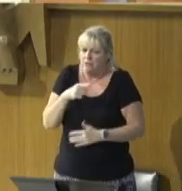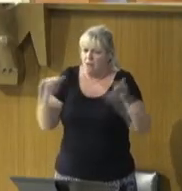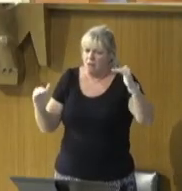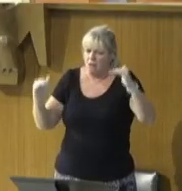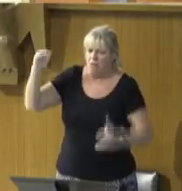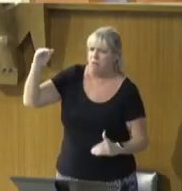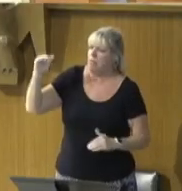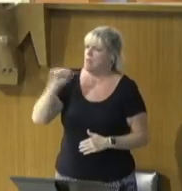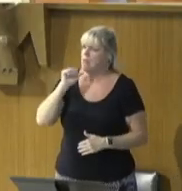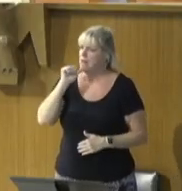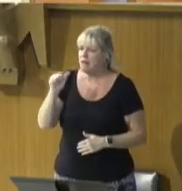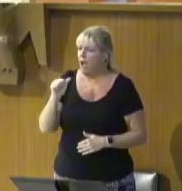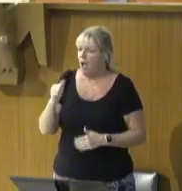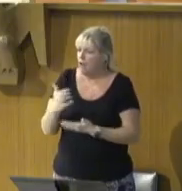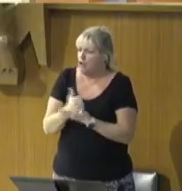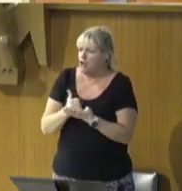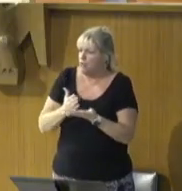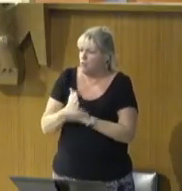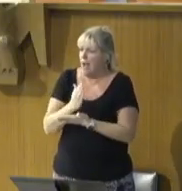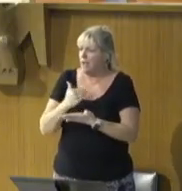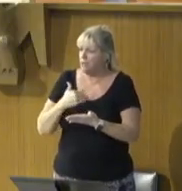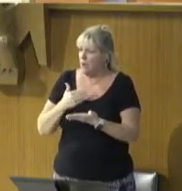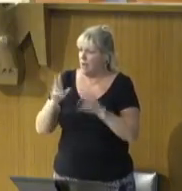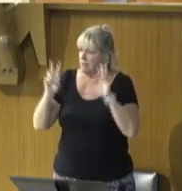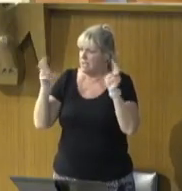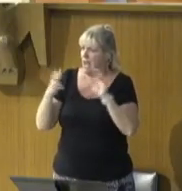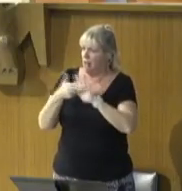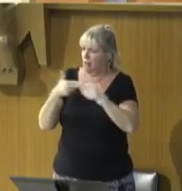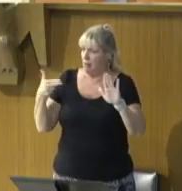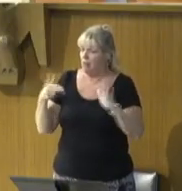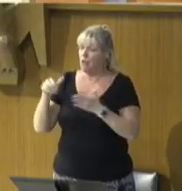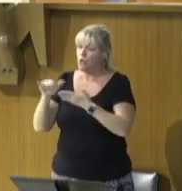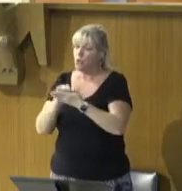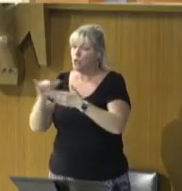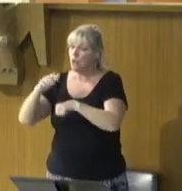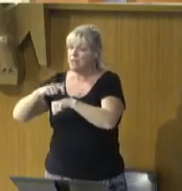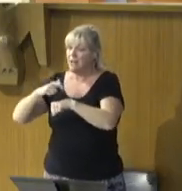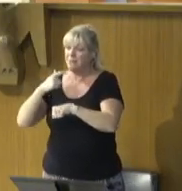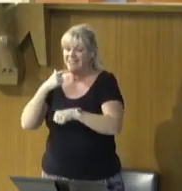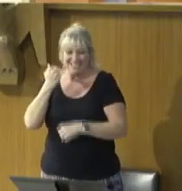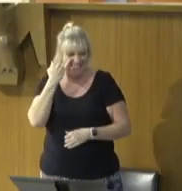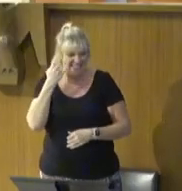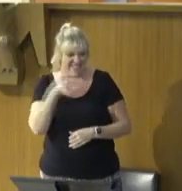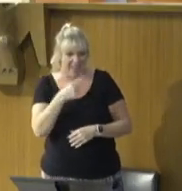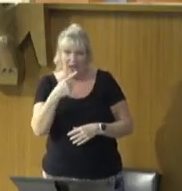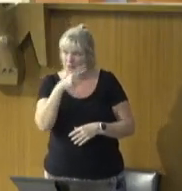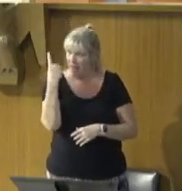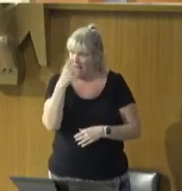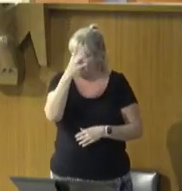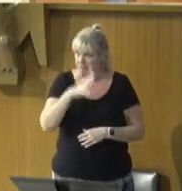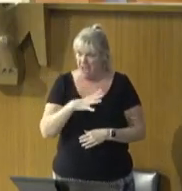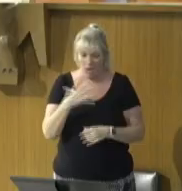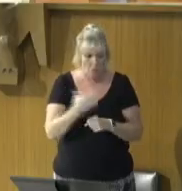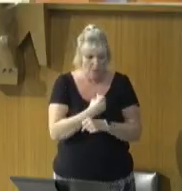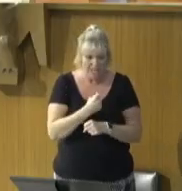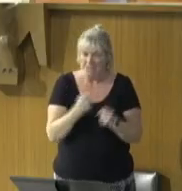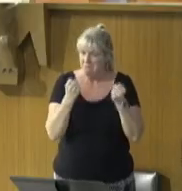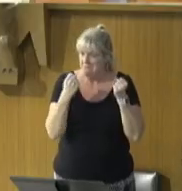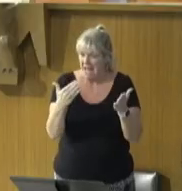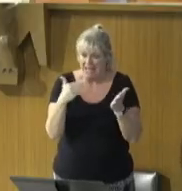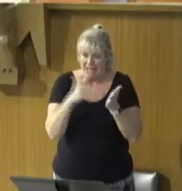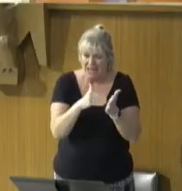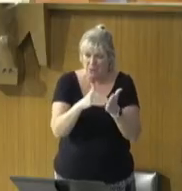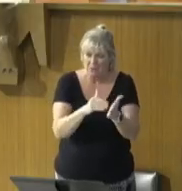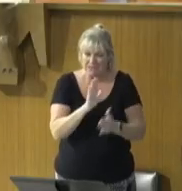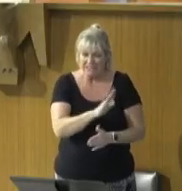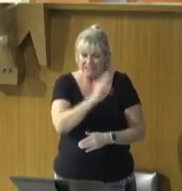York Times editorial even saying, if the black man wins, thousands and thousands of his ignorant brothers will misinterpret